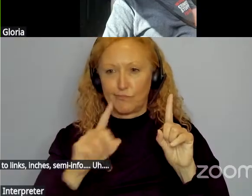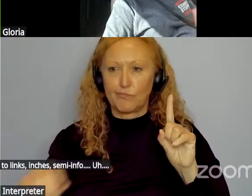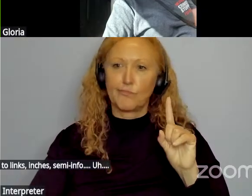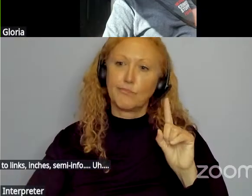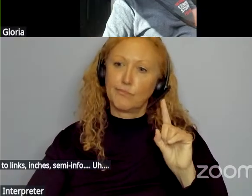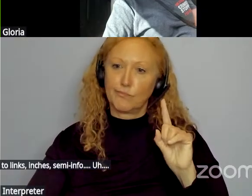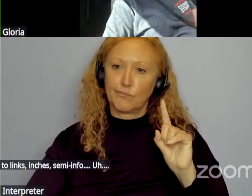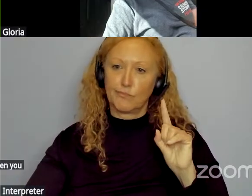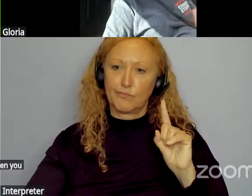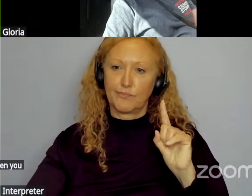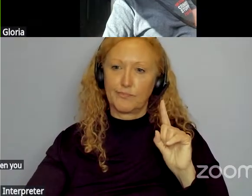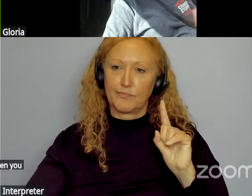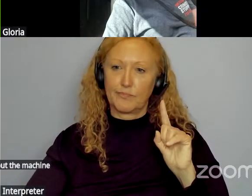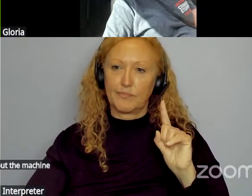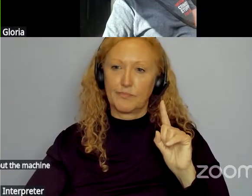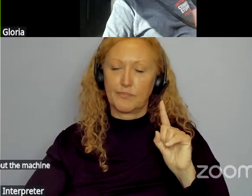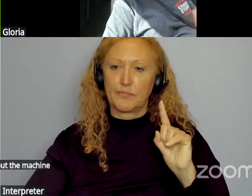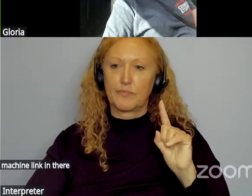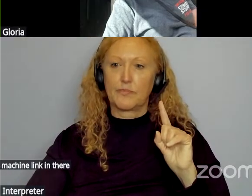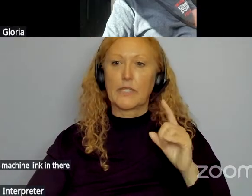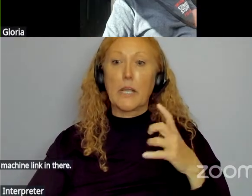and then you put the machine link in there.